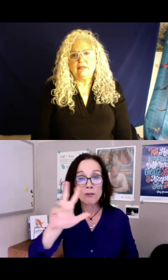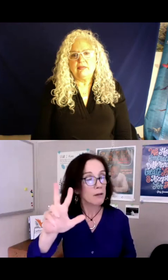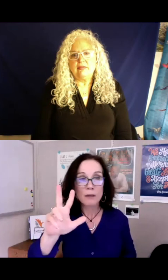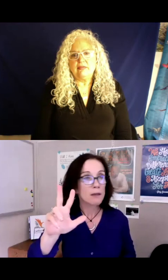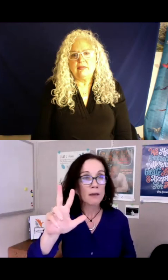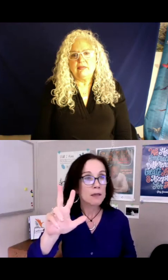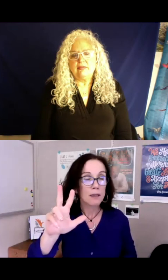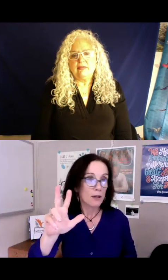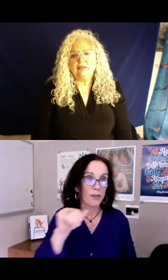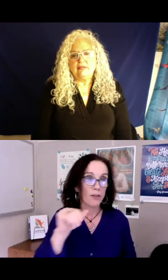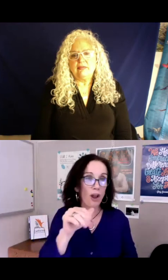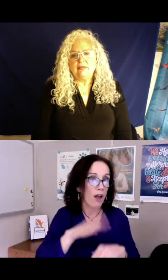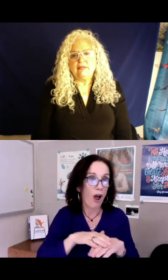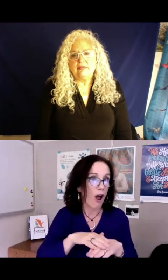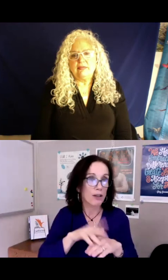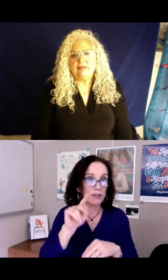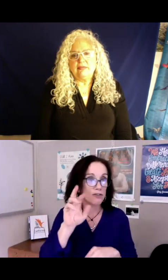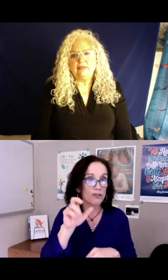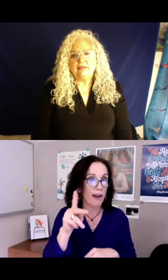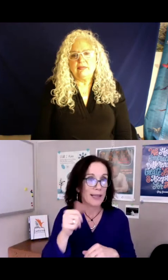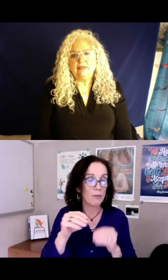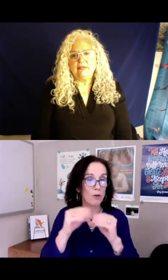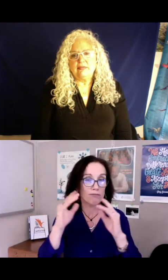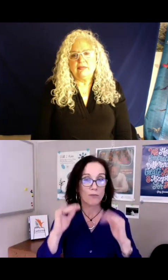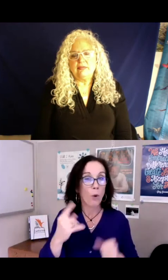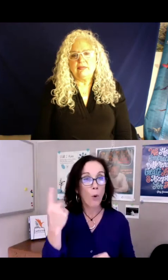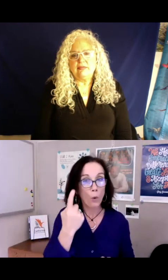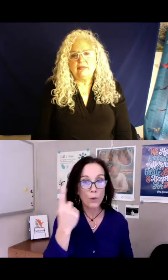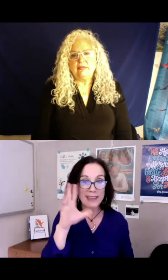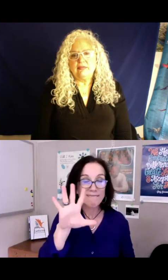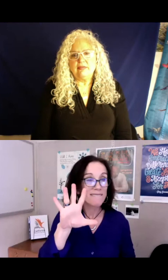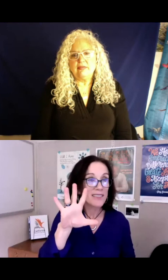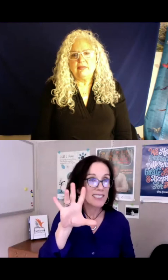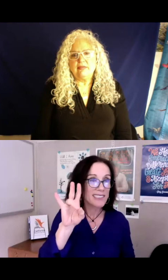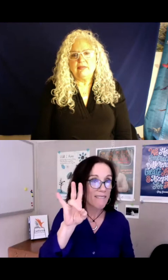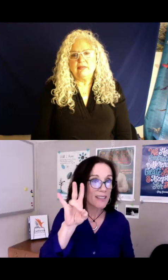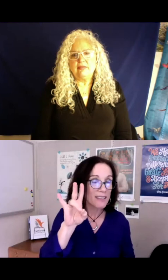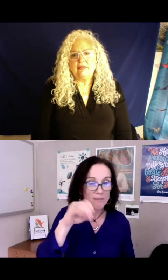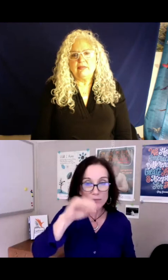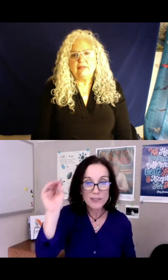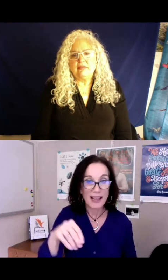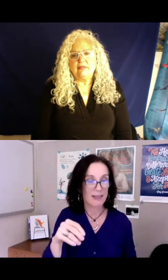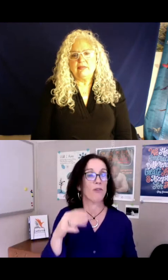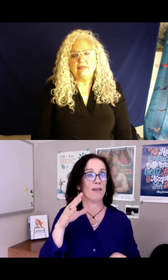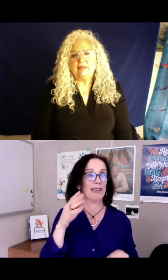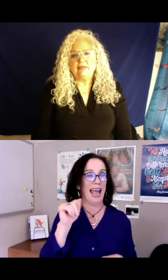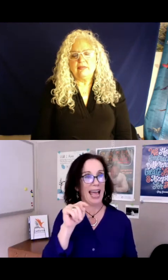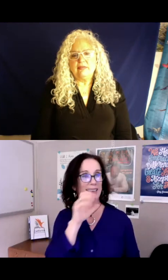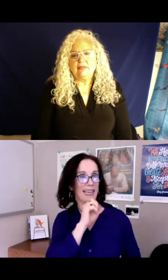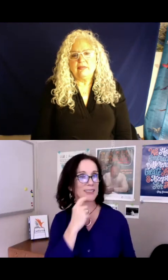progresses for like preschool after age 3, they may not be on track anymore. only 57%